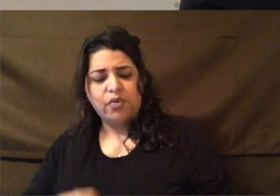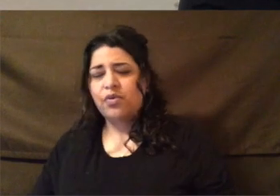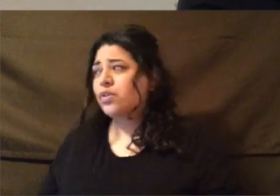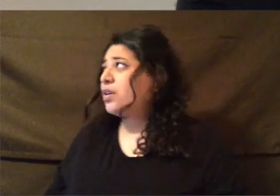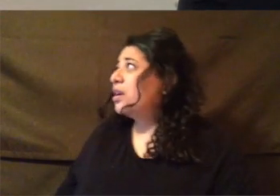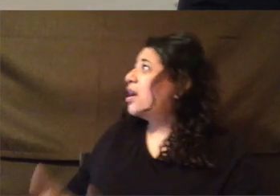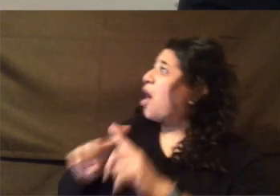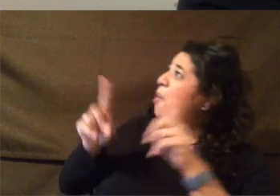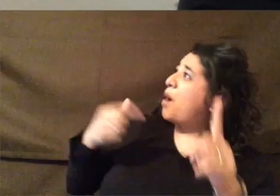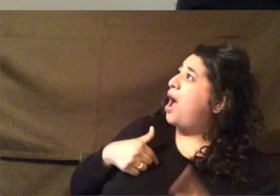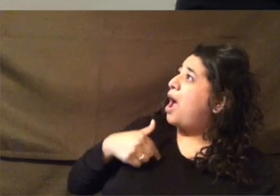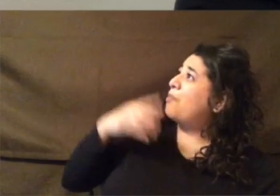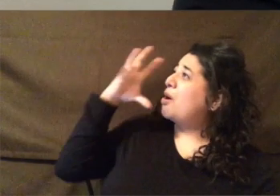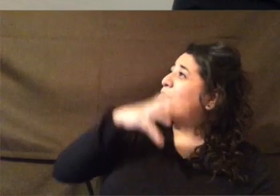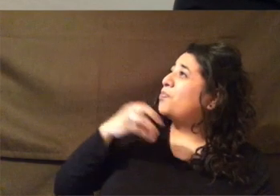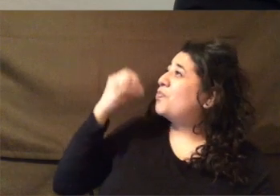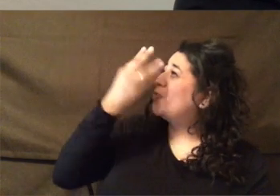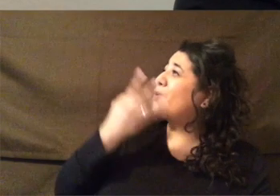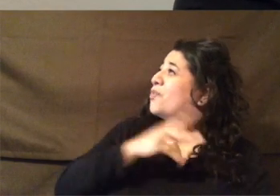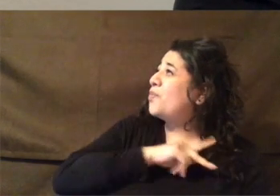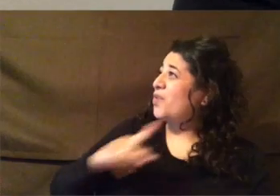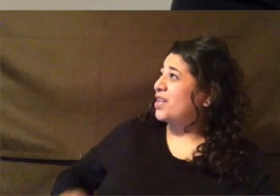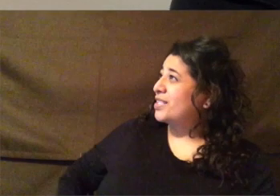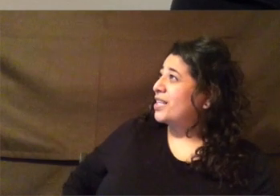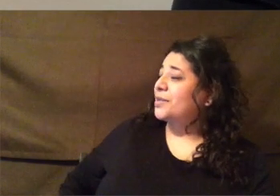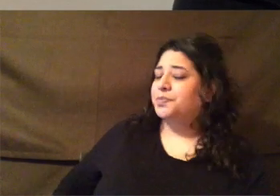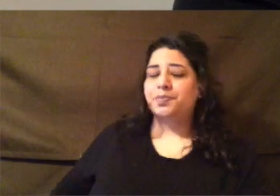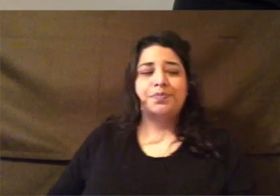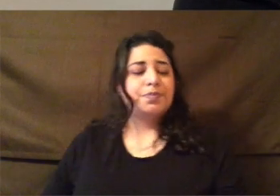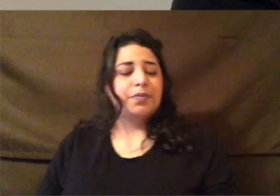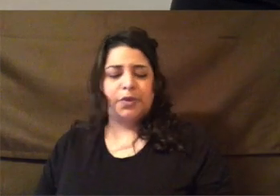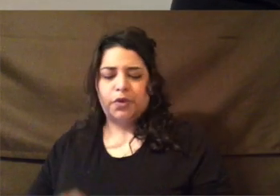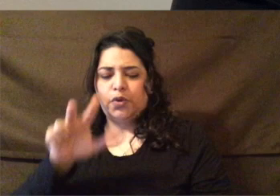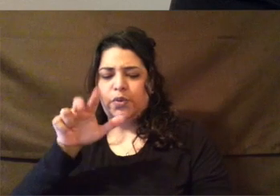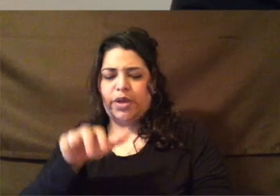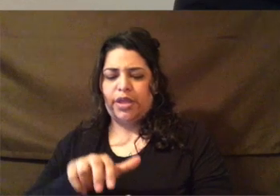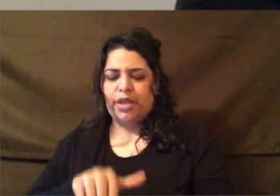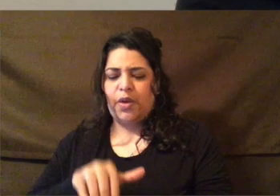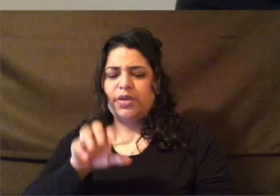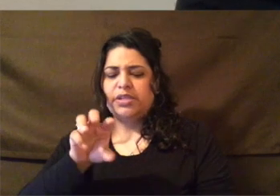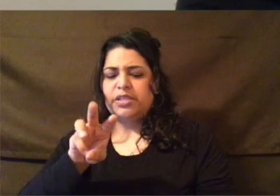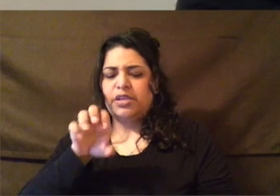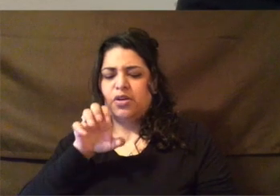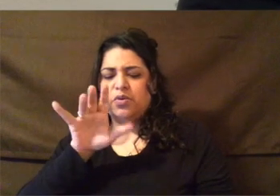3,624. But I am a beautiful princess, said the princess.